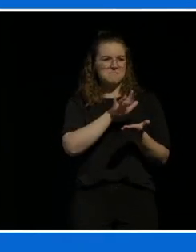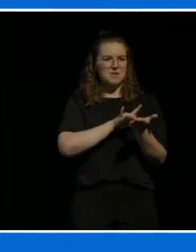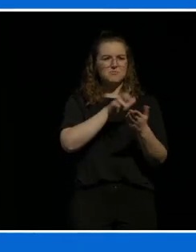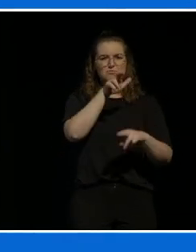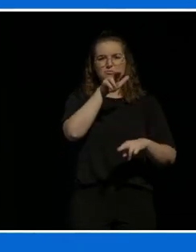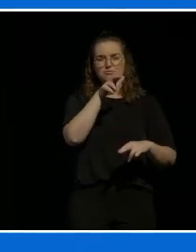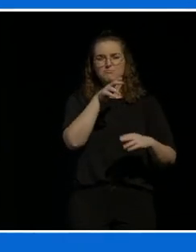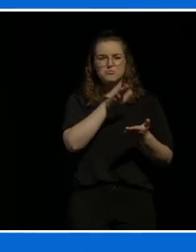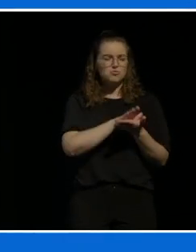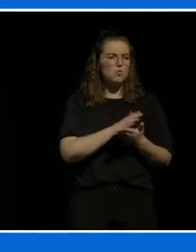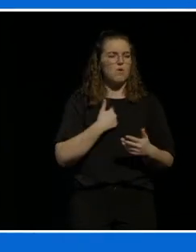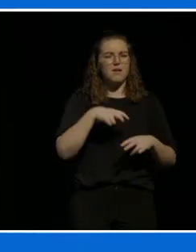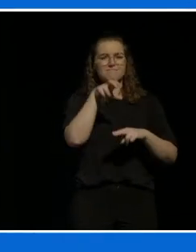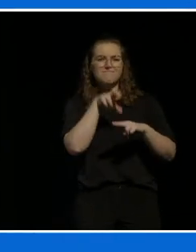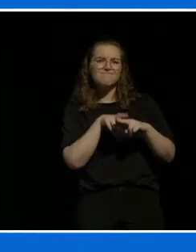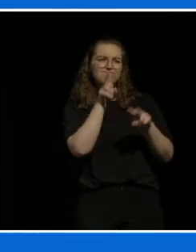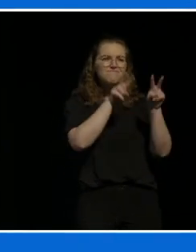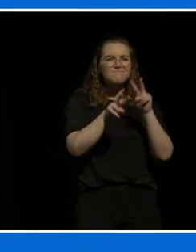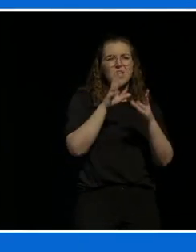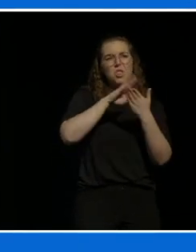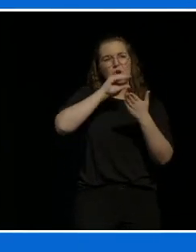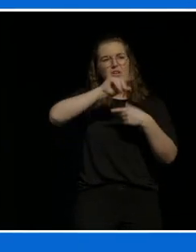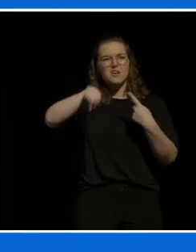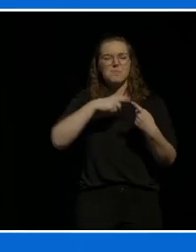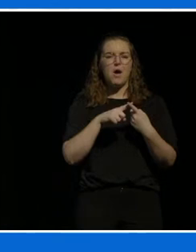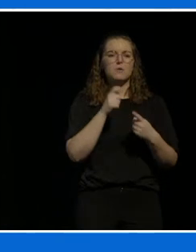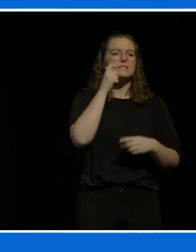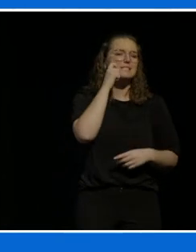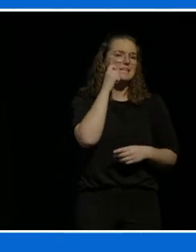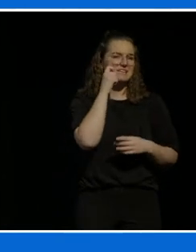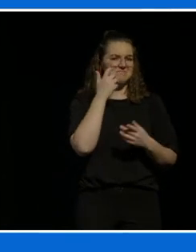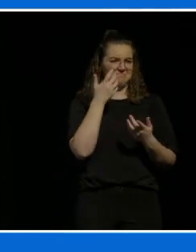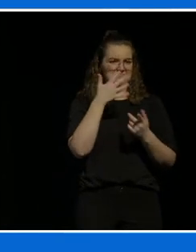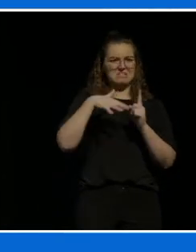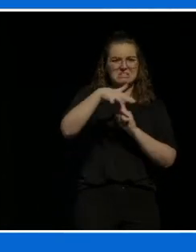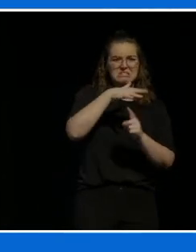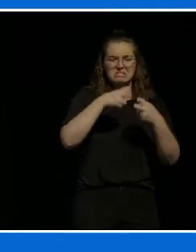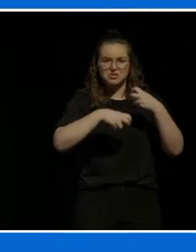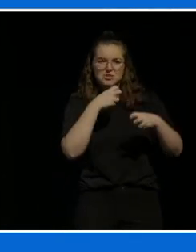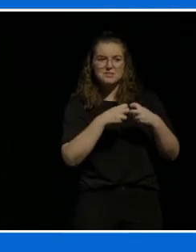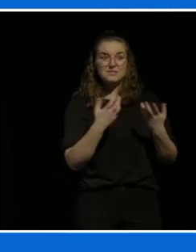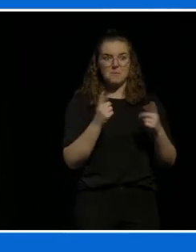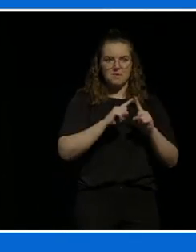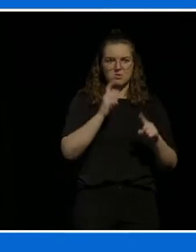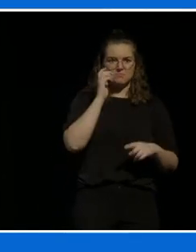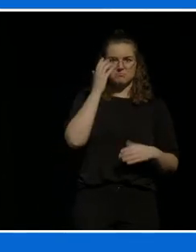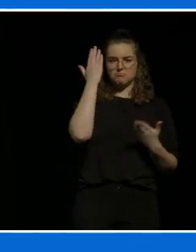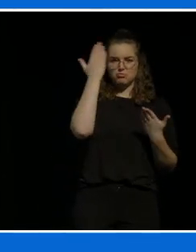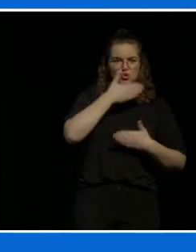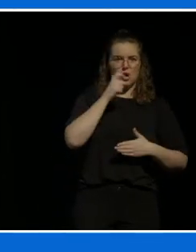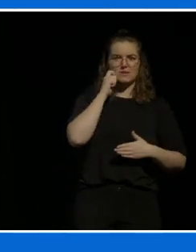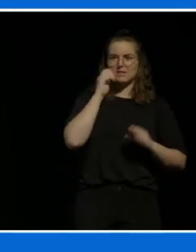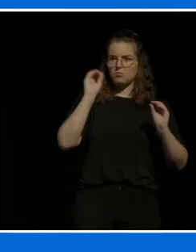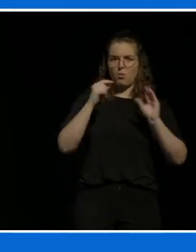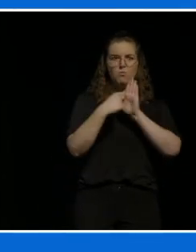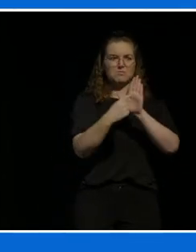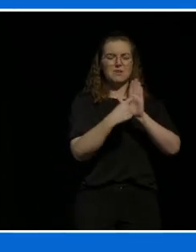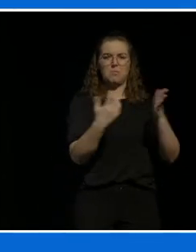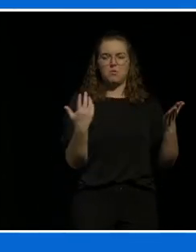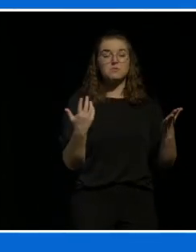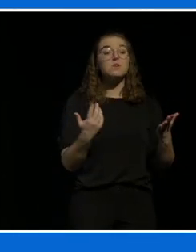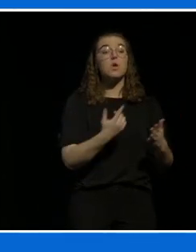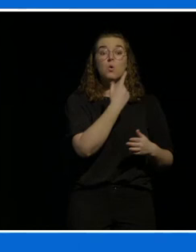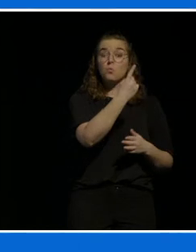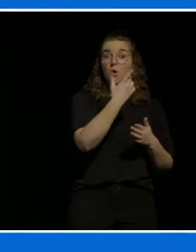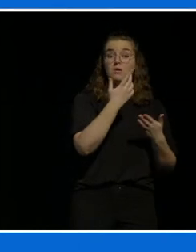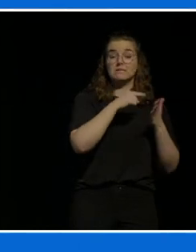skin conditions, but not showing what they looked like on darker skin. And there was one time where we were talking about cyanosis, which is when the skin can turn blue.